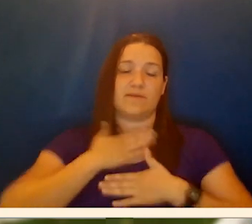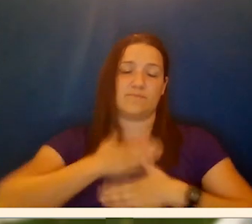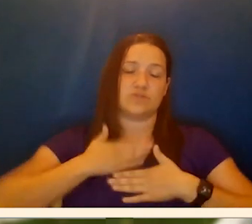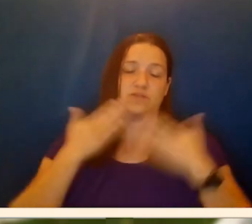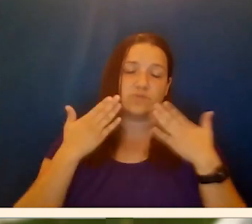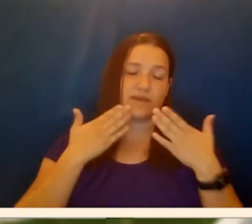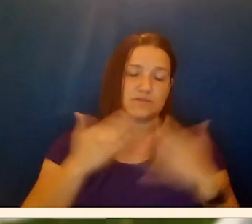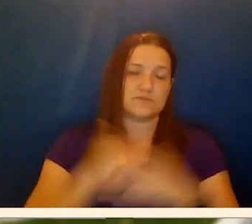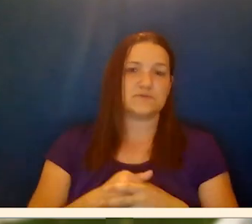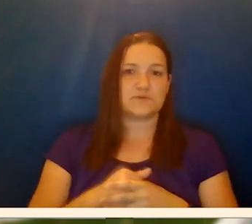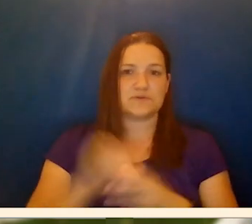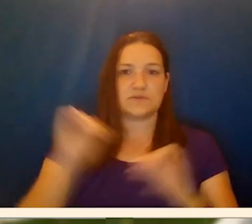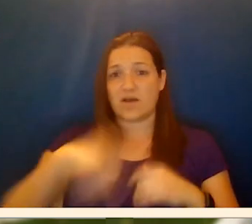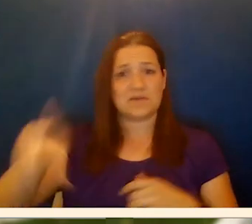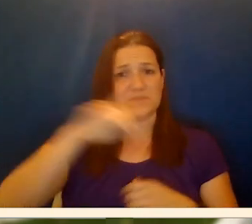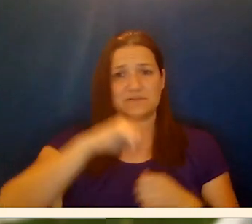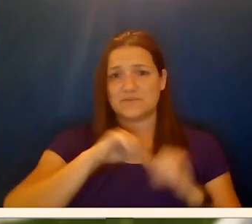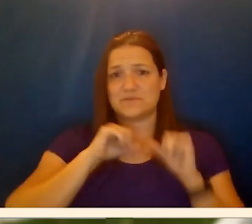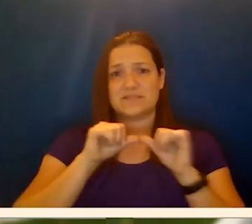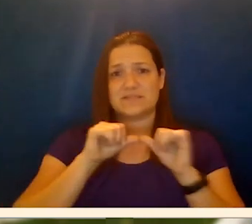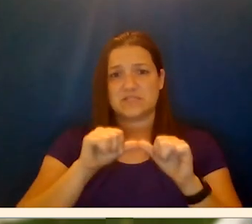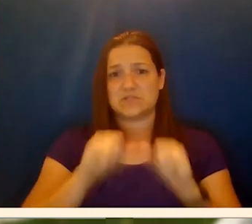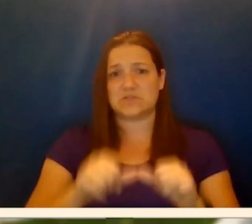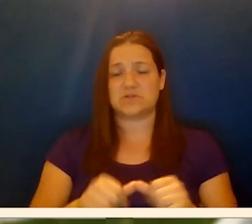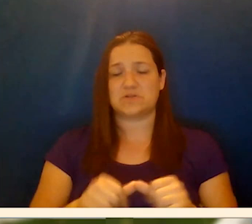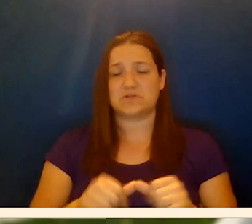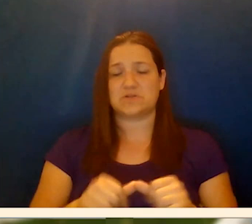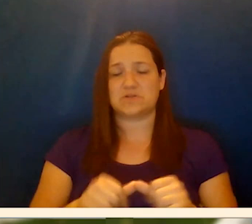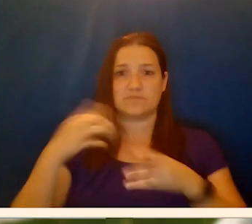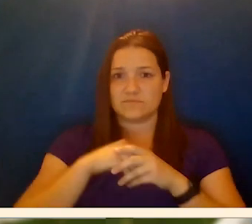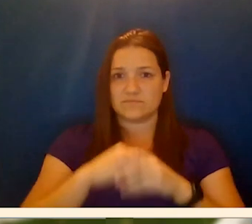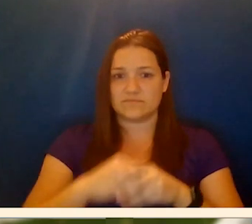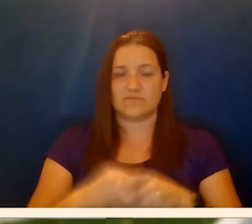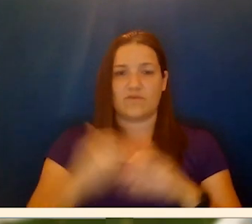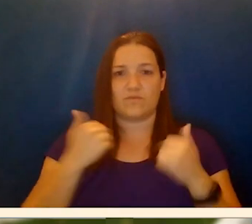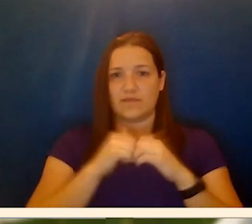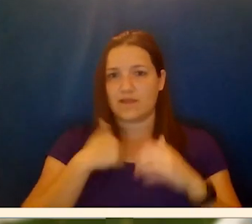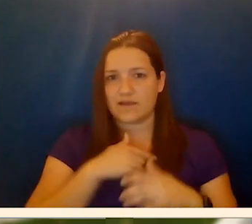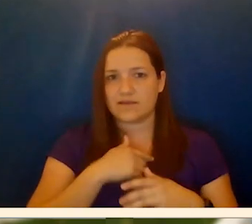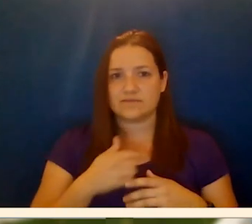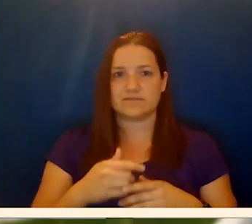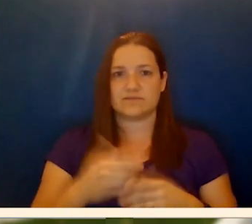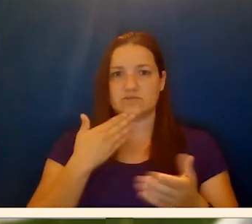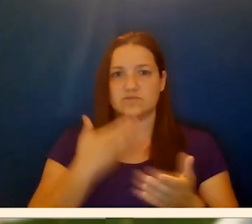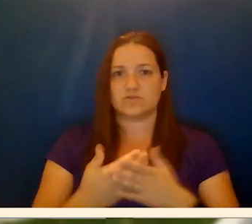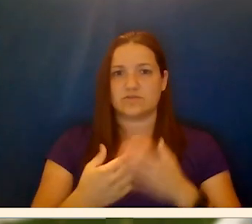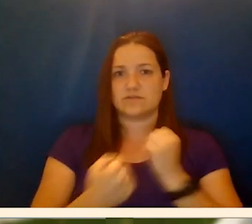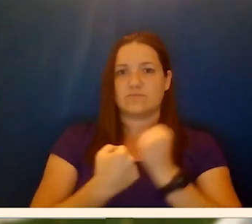gratitude to all of you for continuing to stay engaged with us and serve as advisors to us